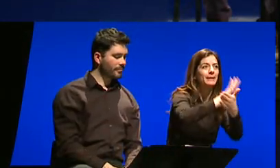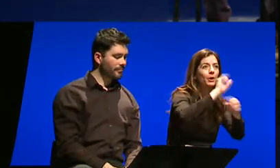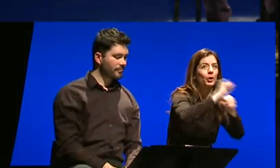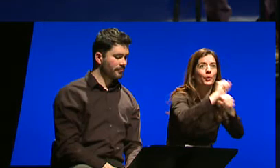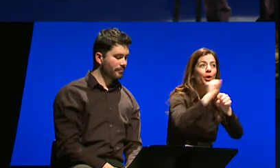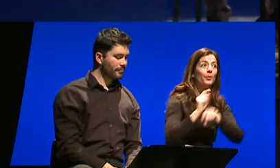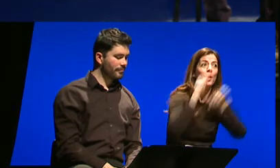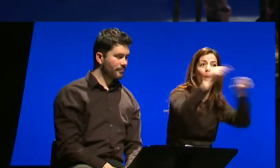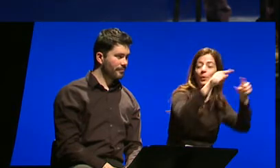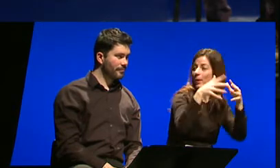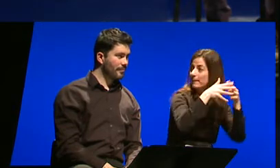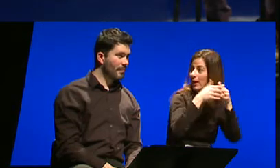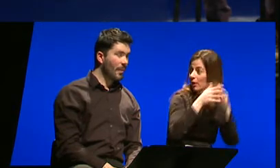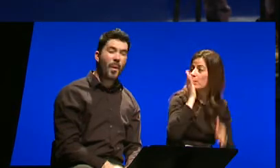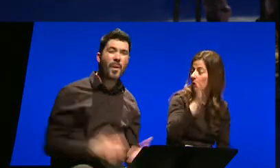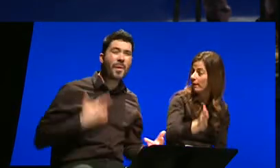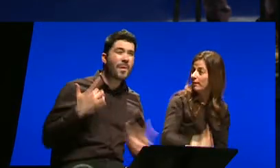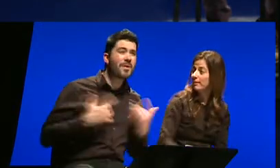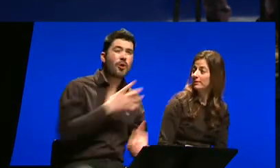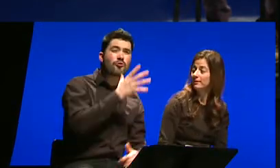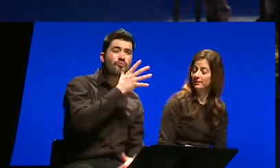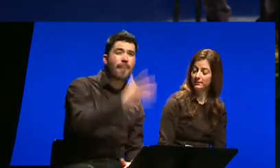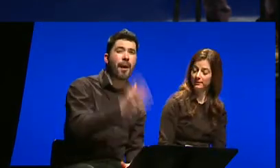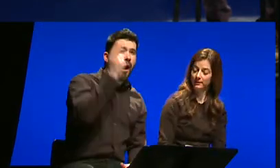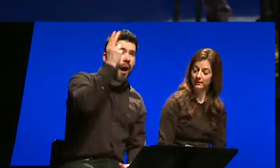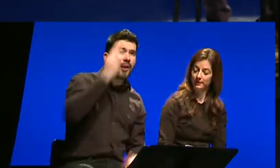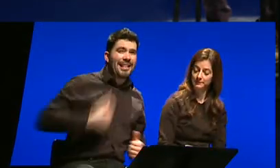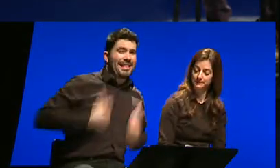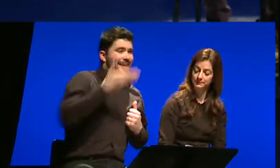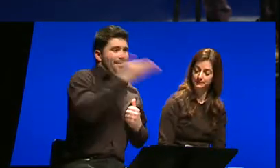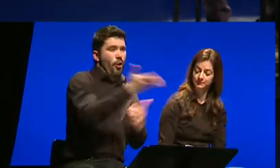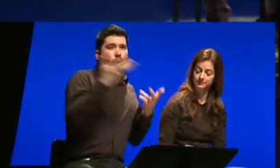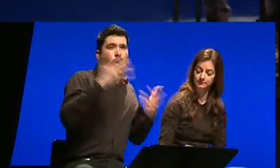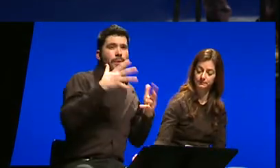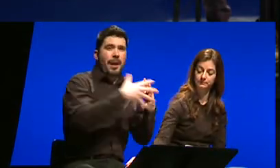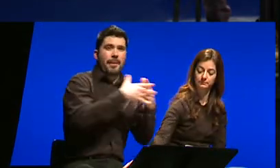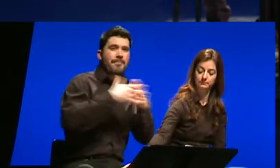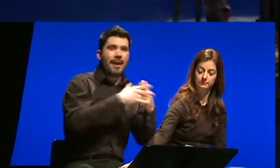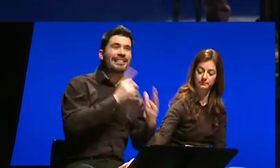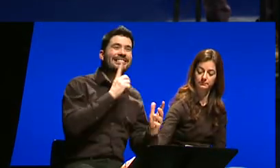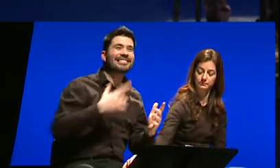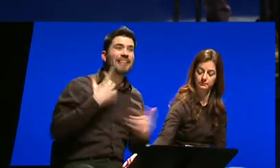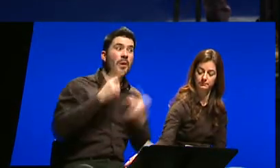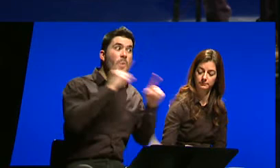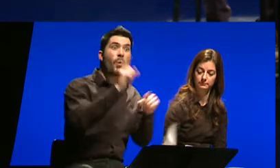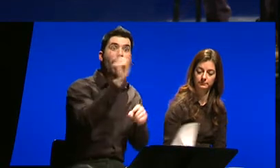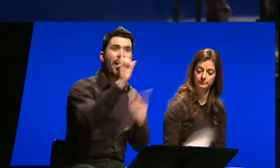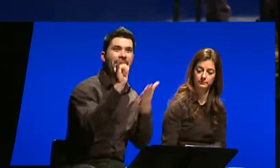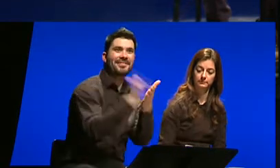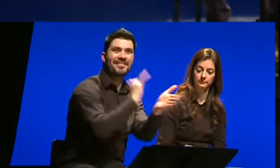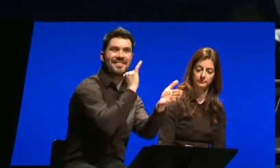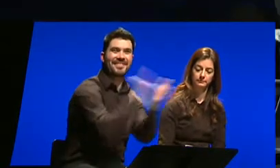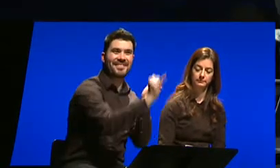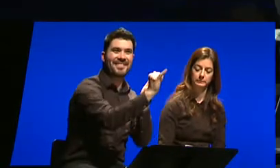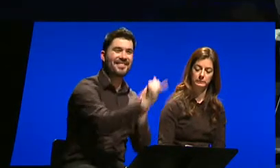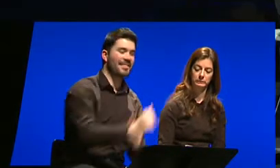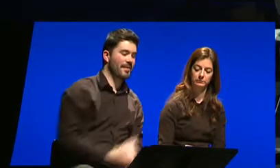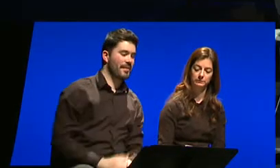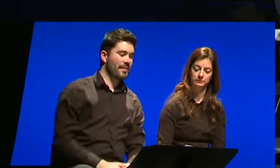America. My grandmother and five of my uncles are there. I'm really excited. I'm going to